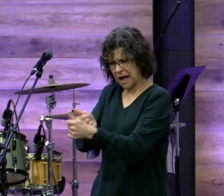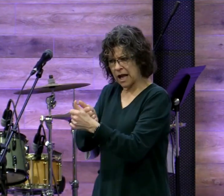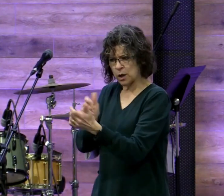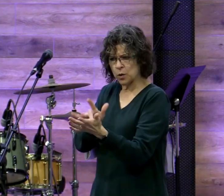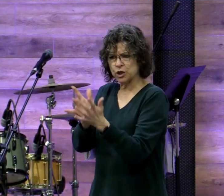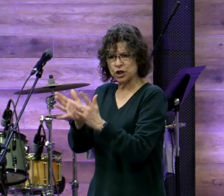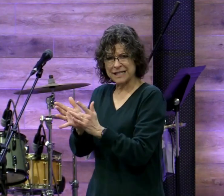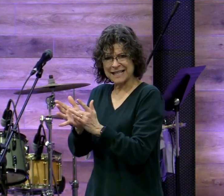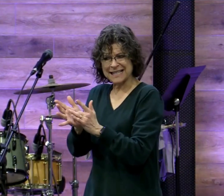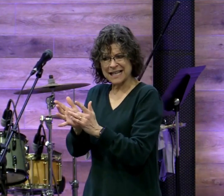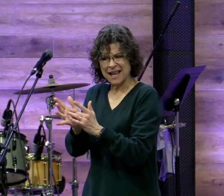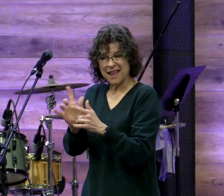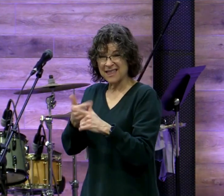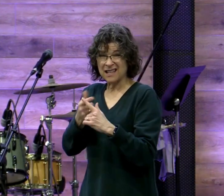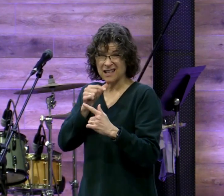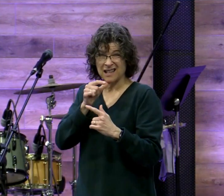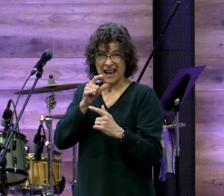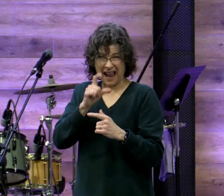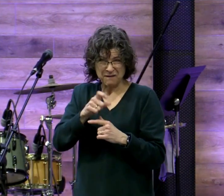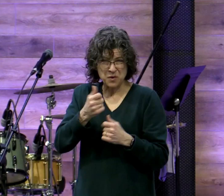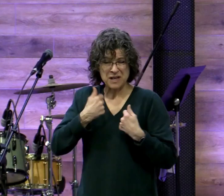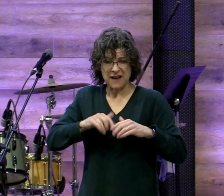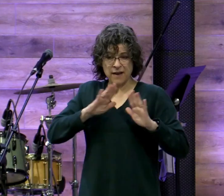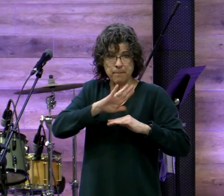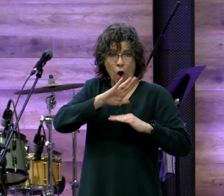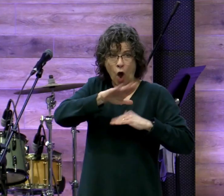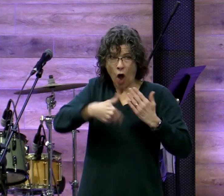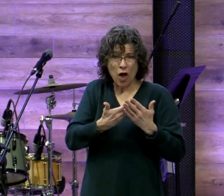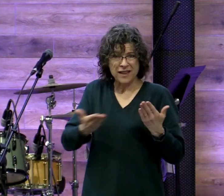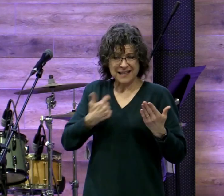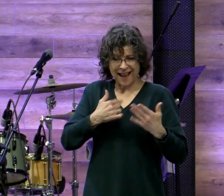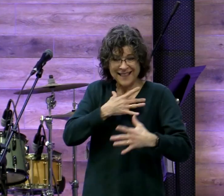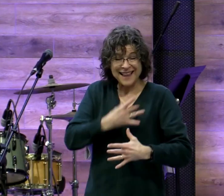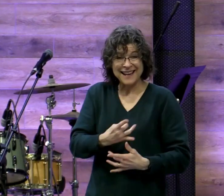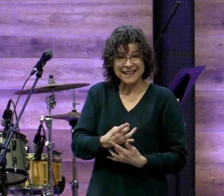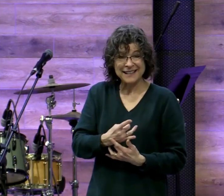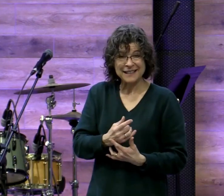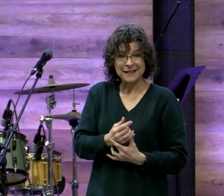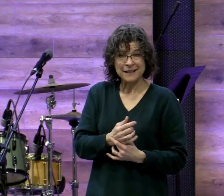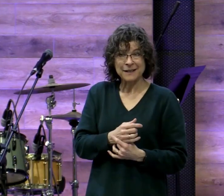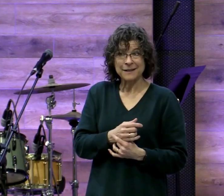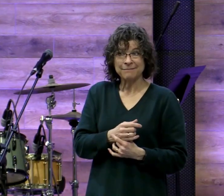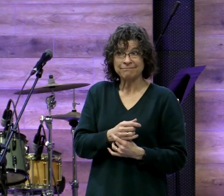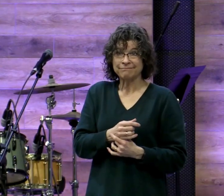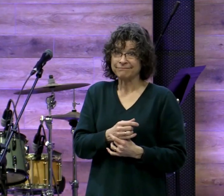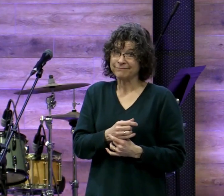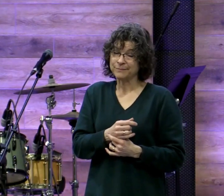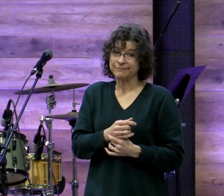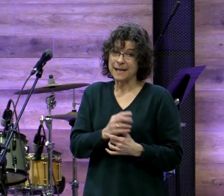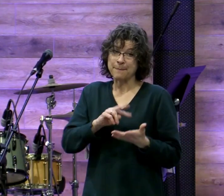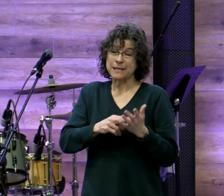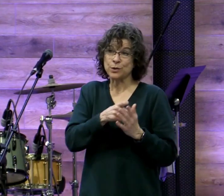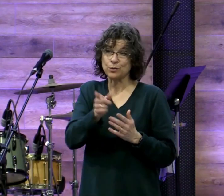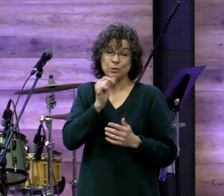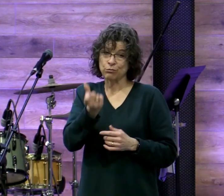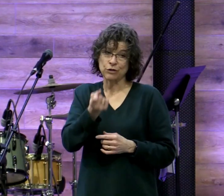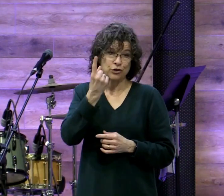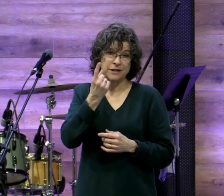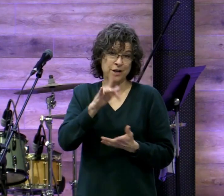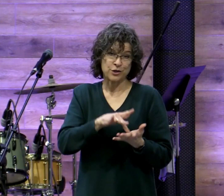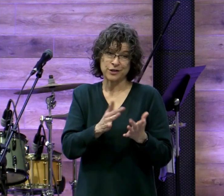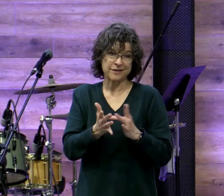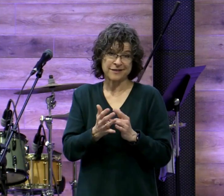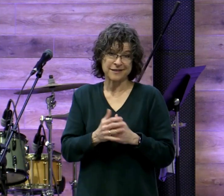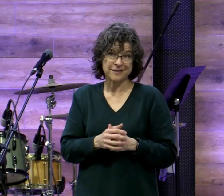really like. But if you see that that way, one, you don't understand Jesus, and two, you don't understand the compelling